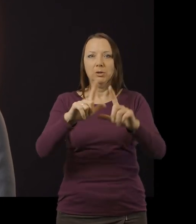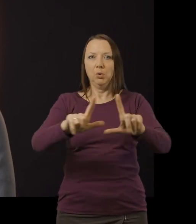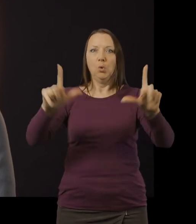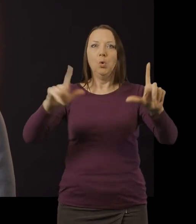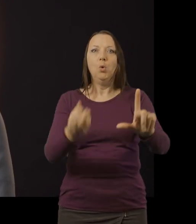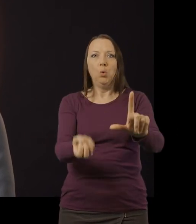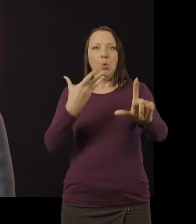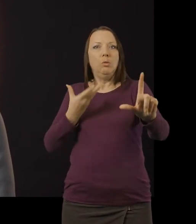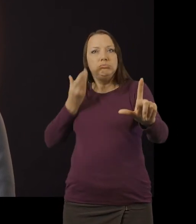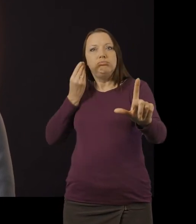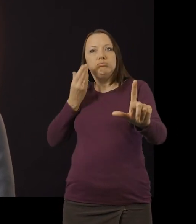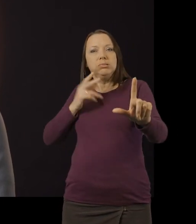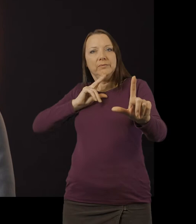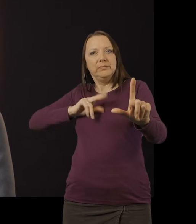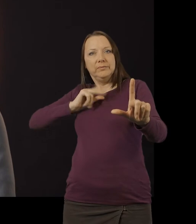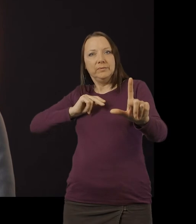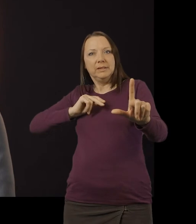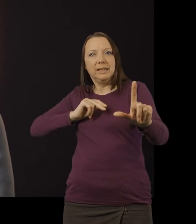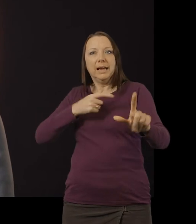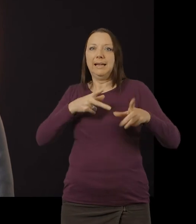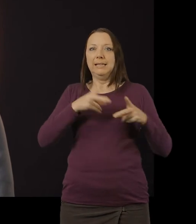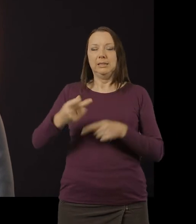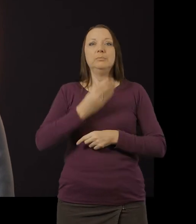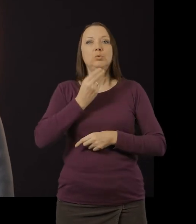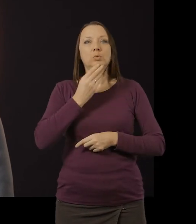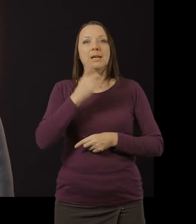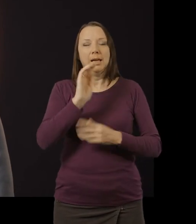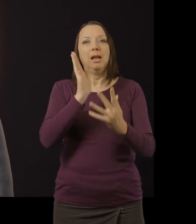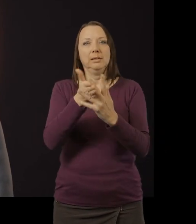edited by the user to make them accessible.